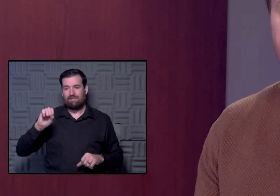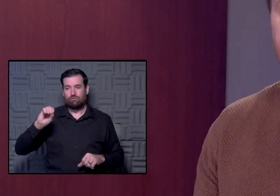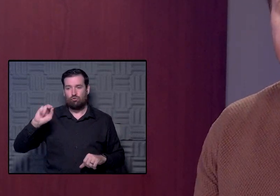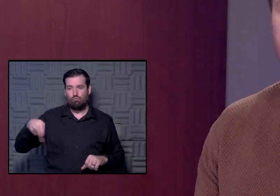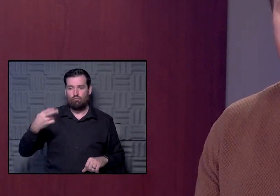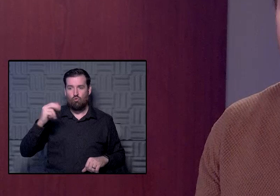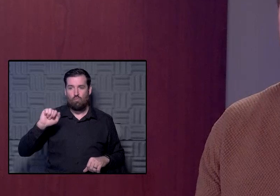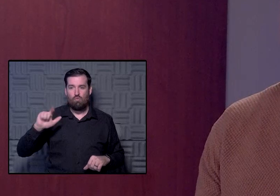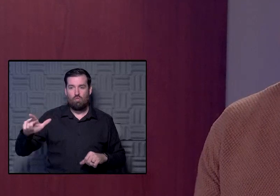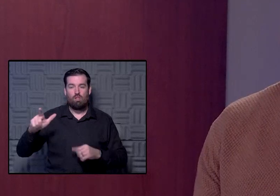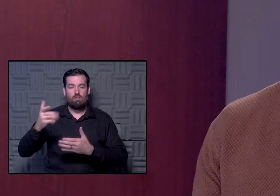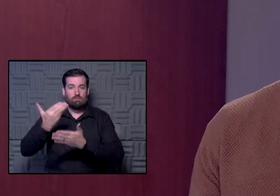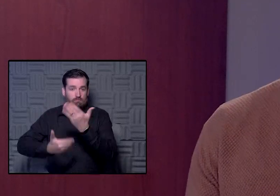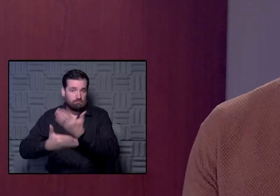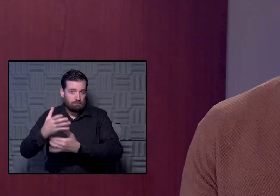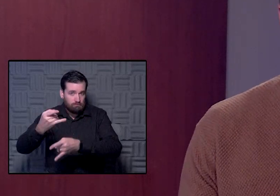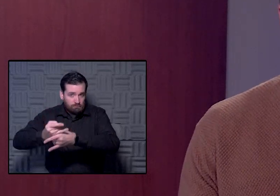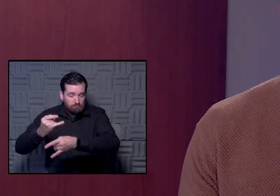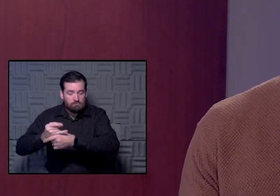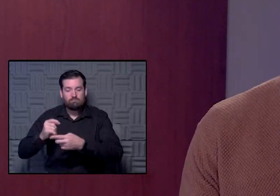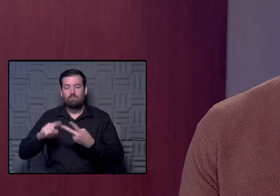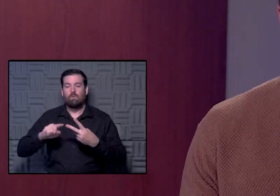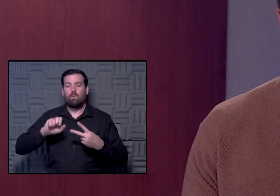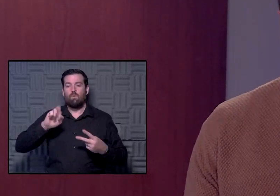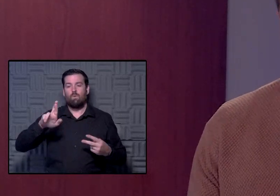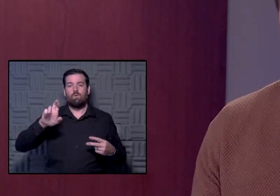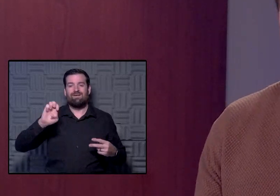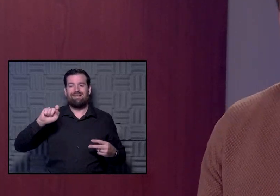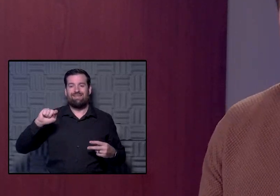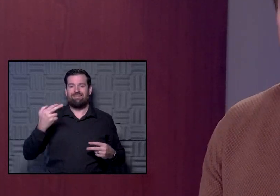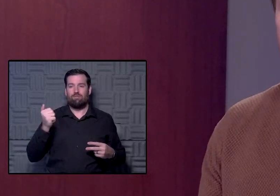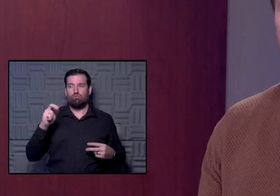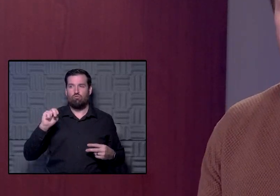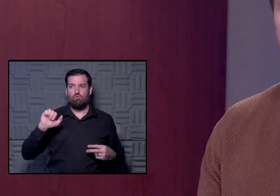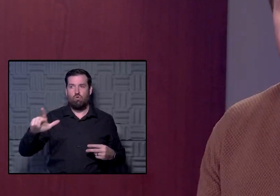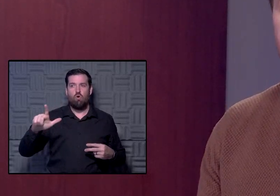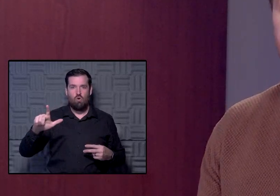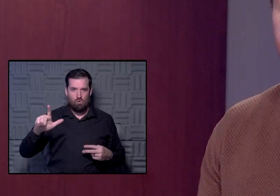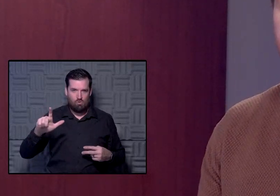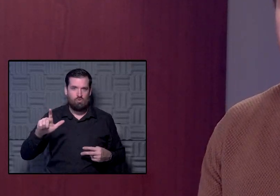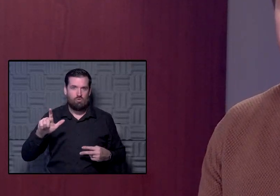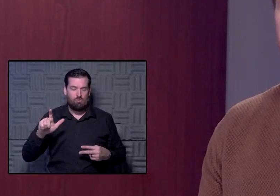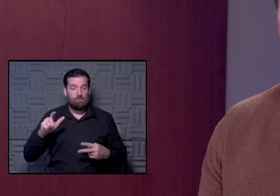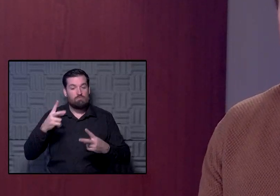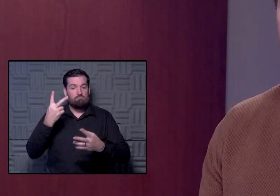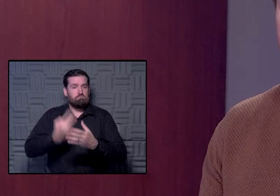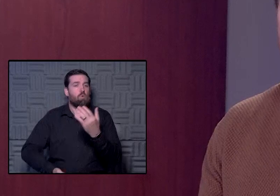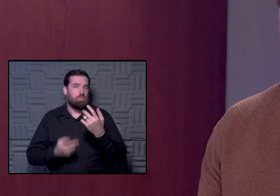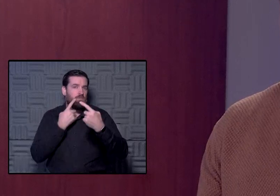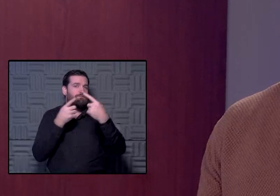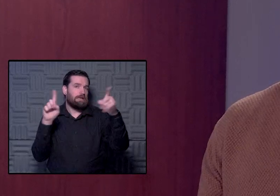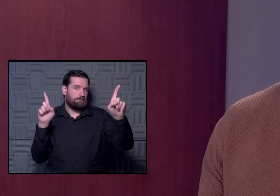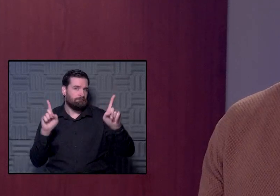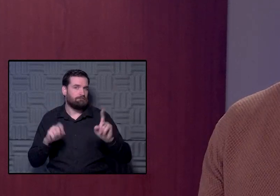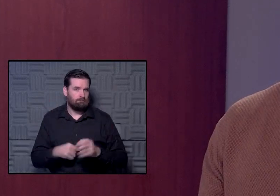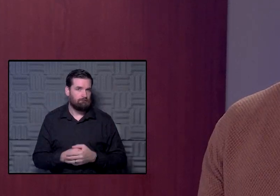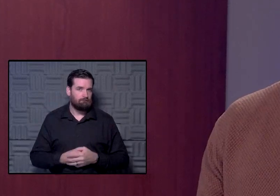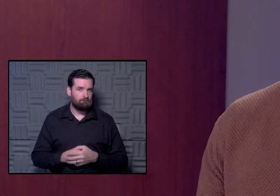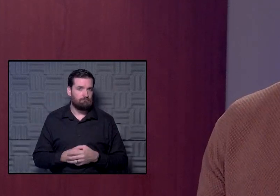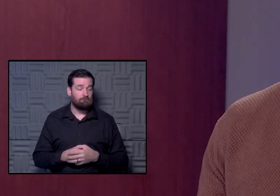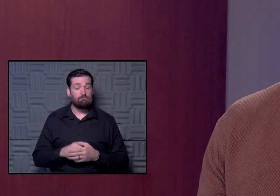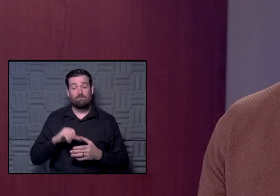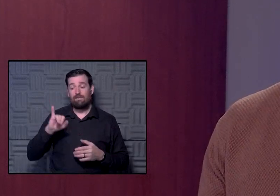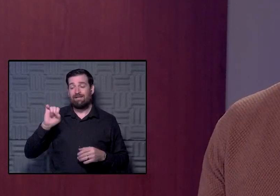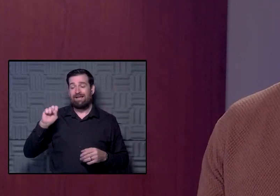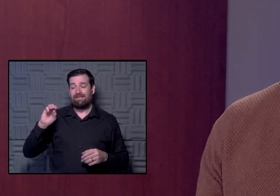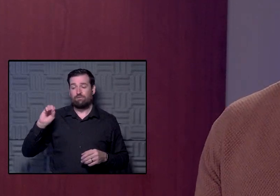alcohol-based hand rubs or ethanol as the active ingredient in a hand rub as well. Both are effective.